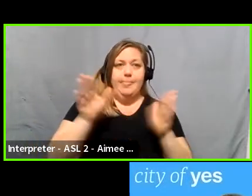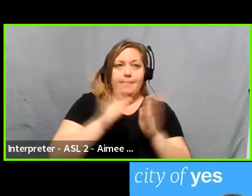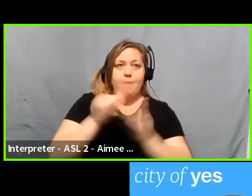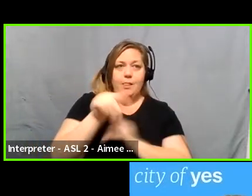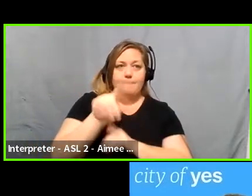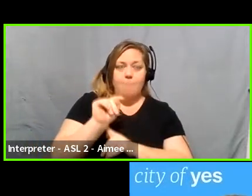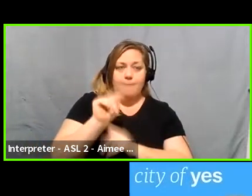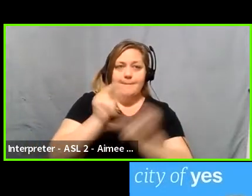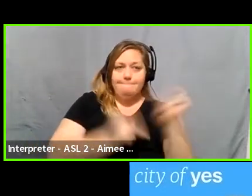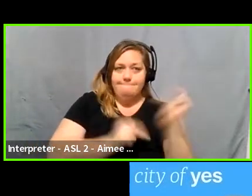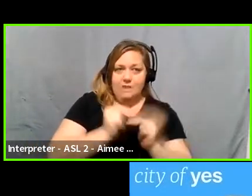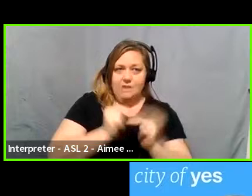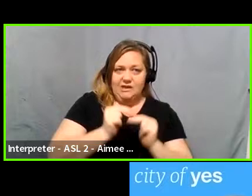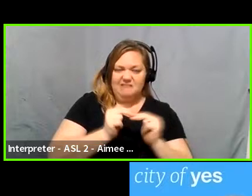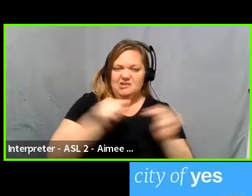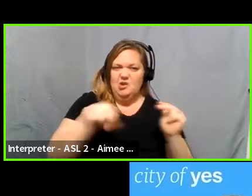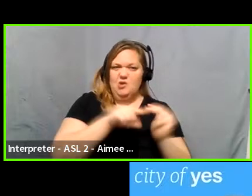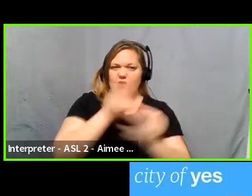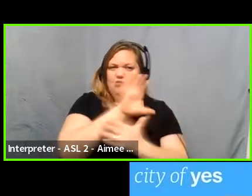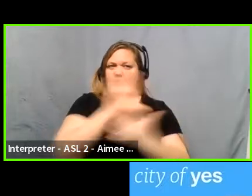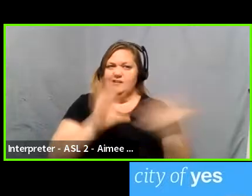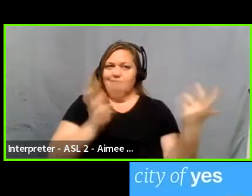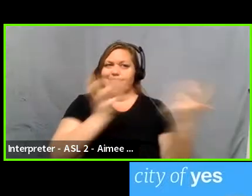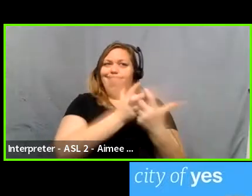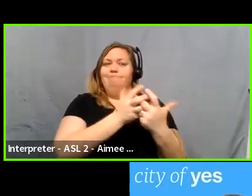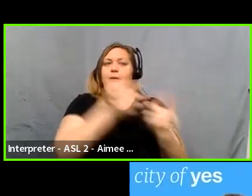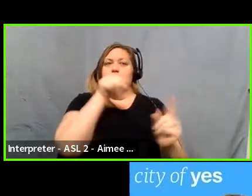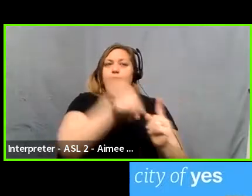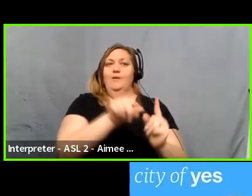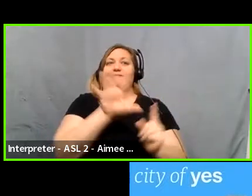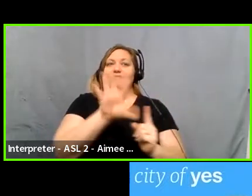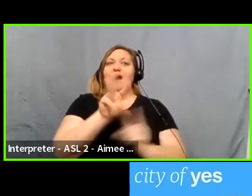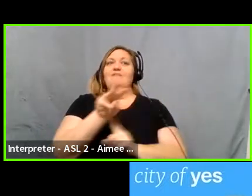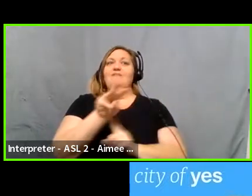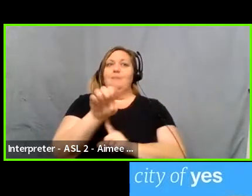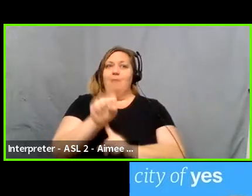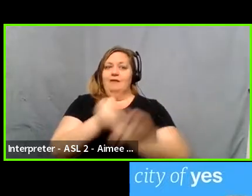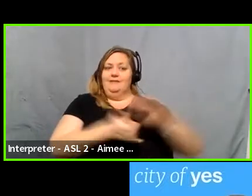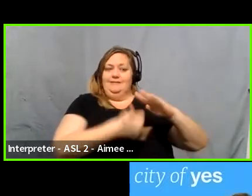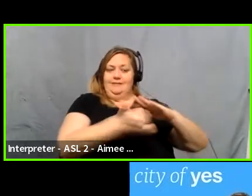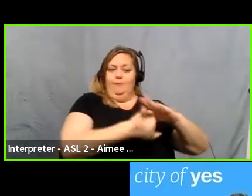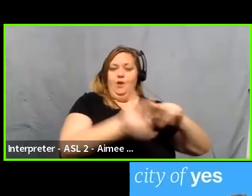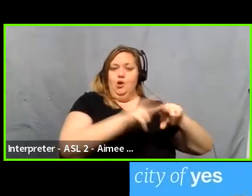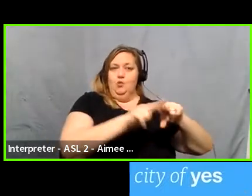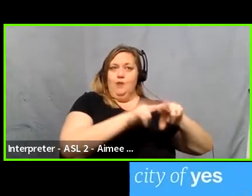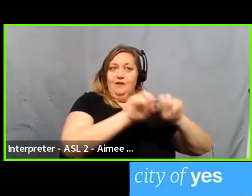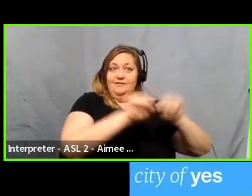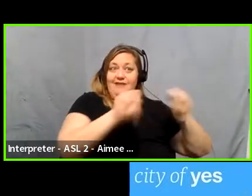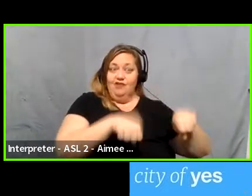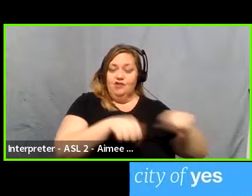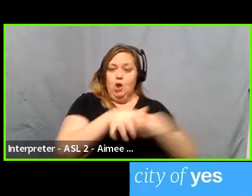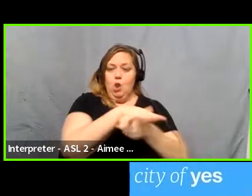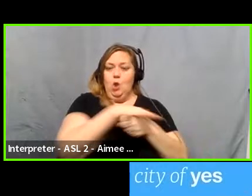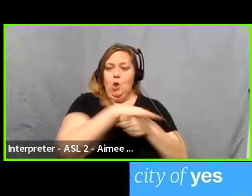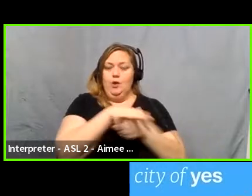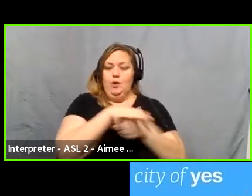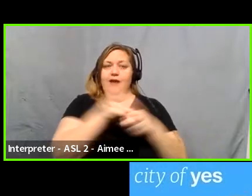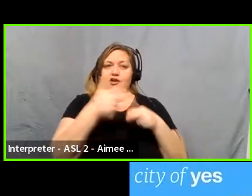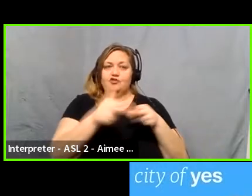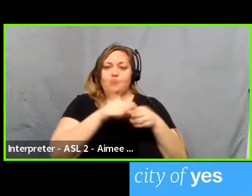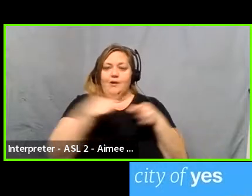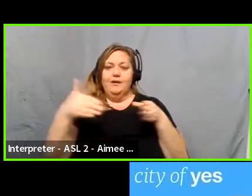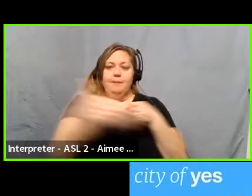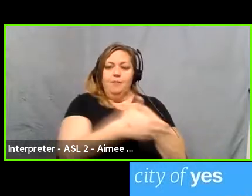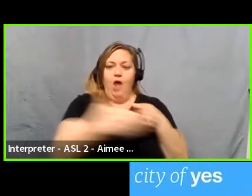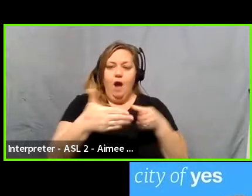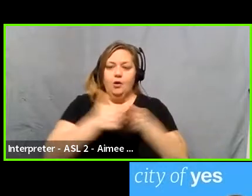building. So those specific criteria are within 0.5 miles of a subway or rail station located on the short end of the block or